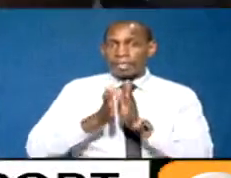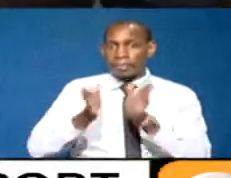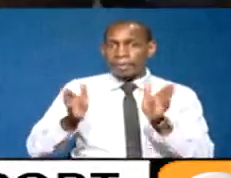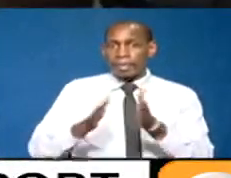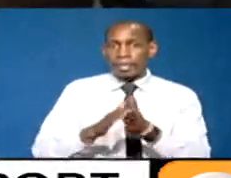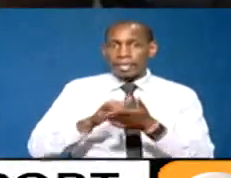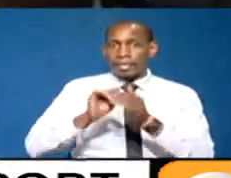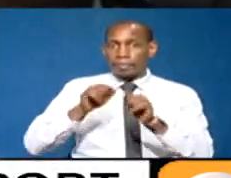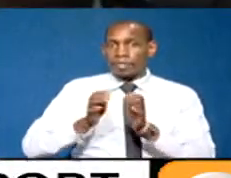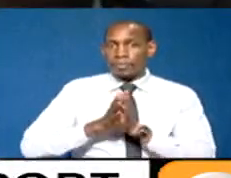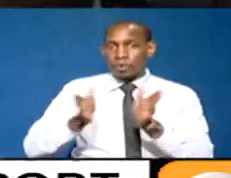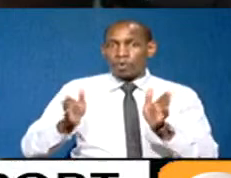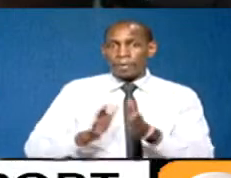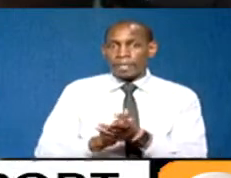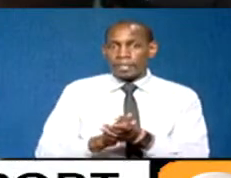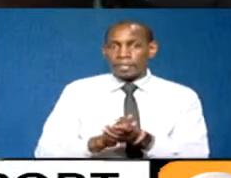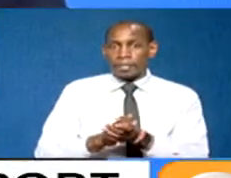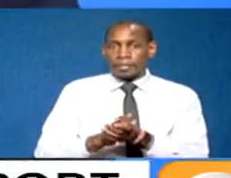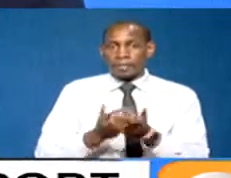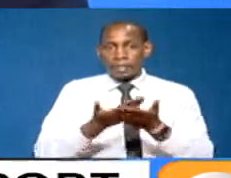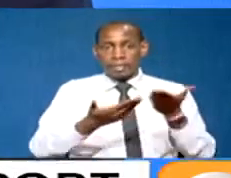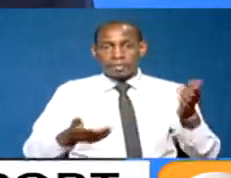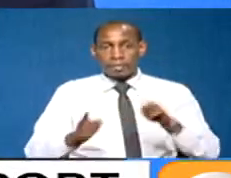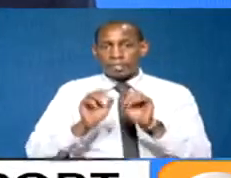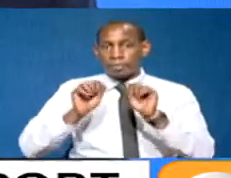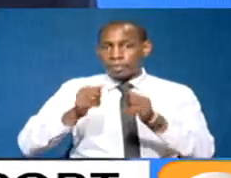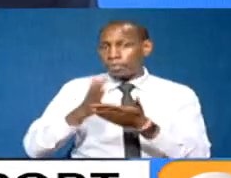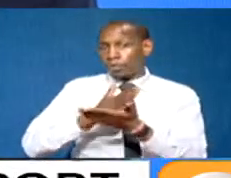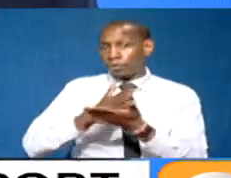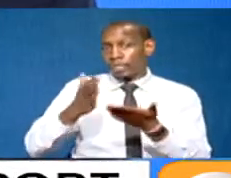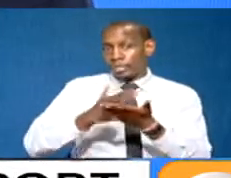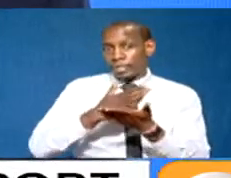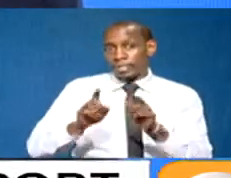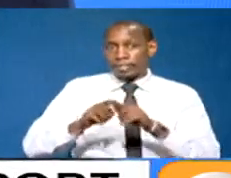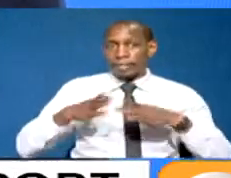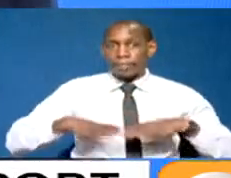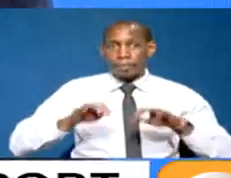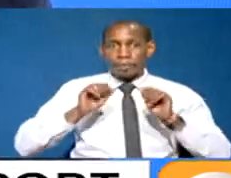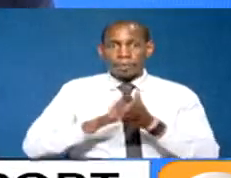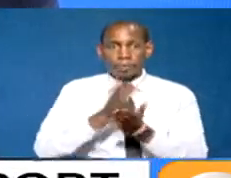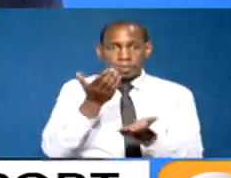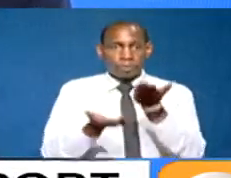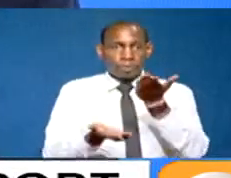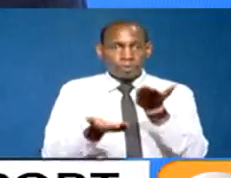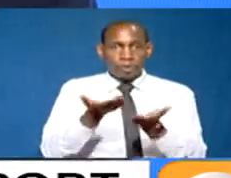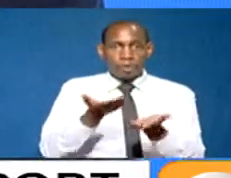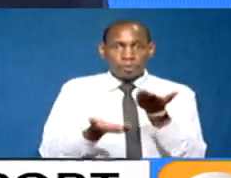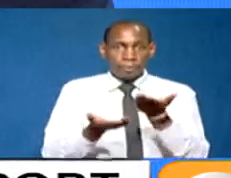Can you be able to open your books and you're able to share, and people can be able to evaluate that you're making steps?